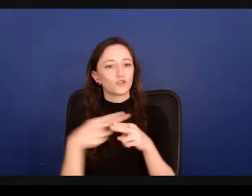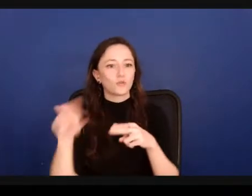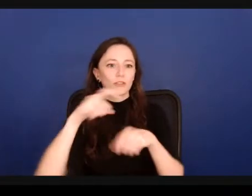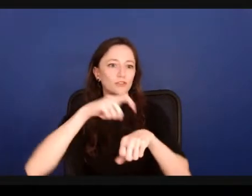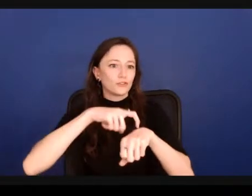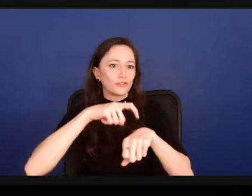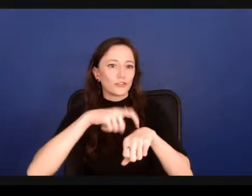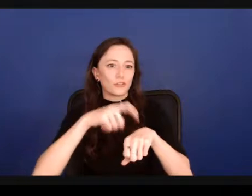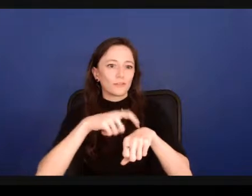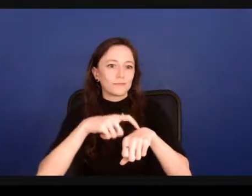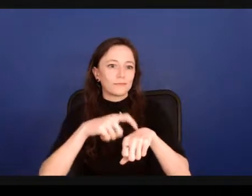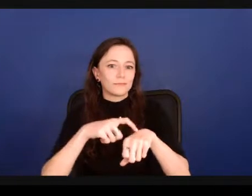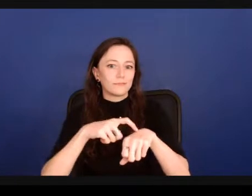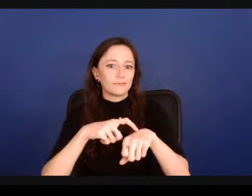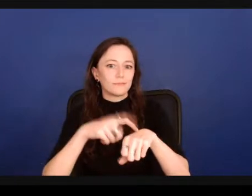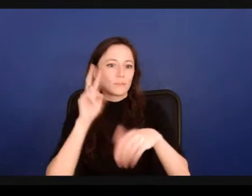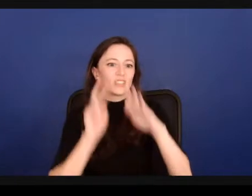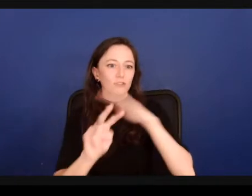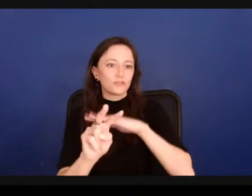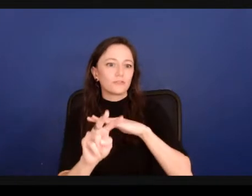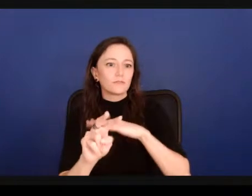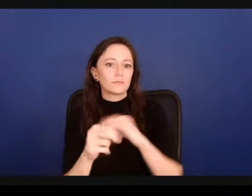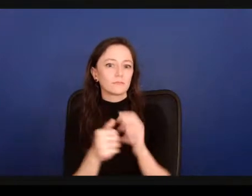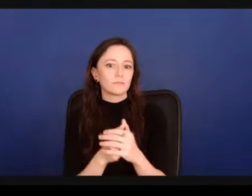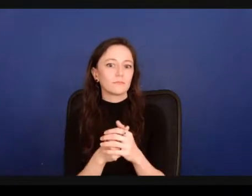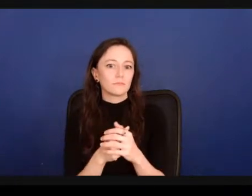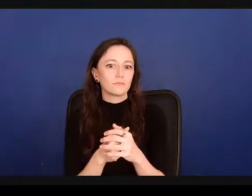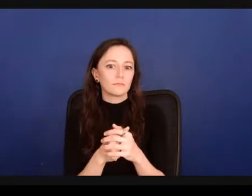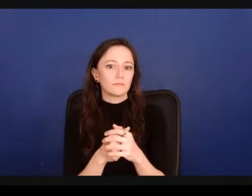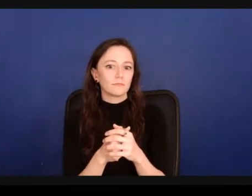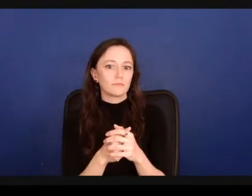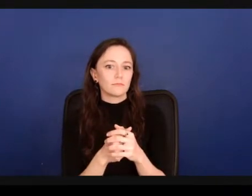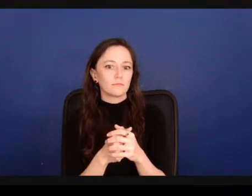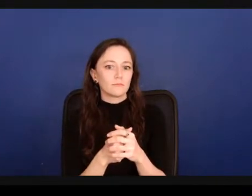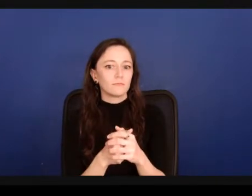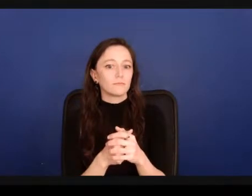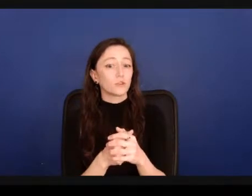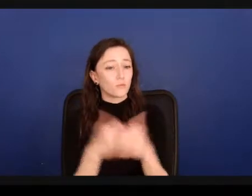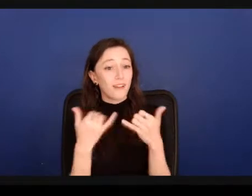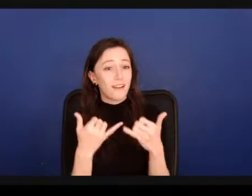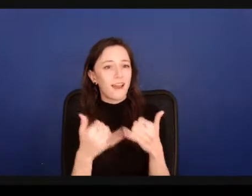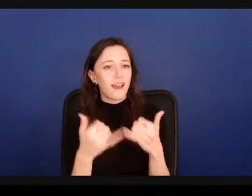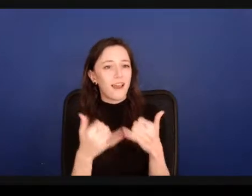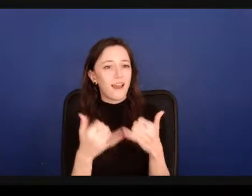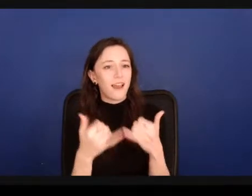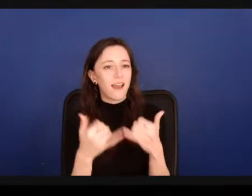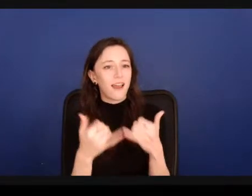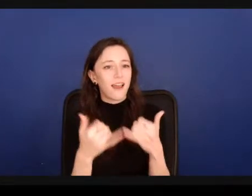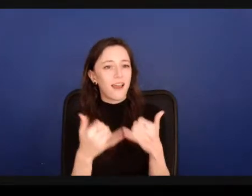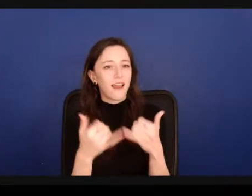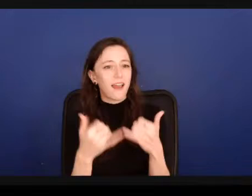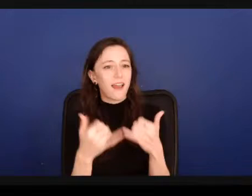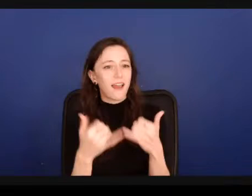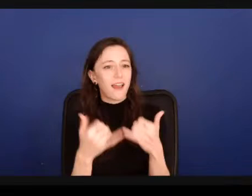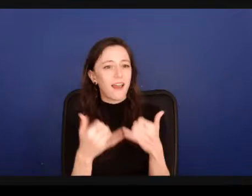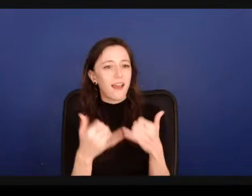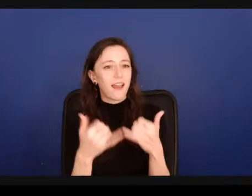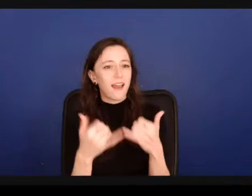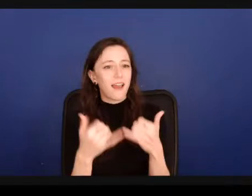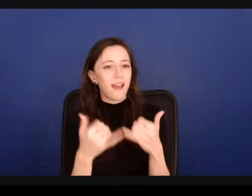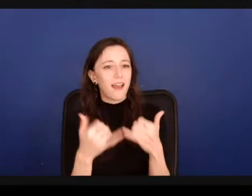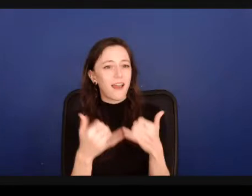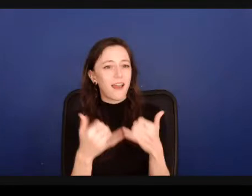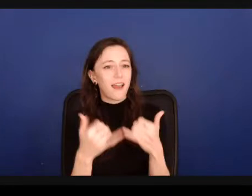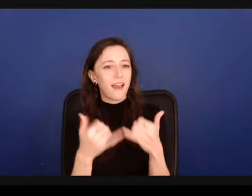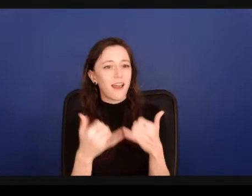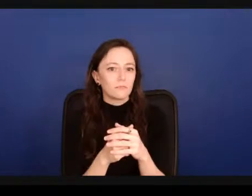prognosis there. Okay, certainly we're watching closely, and we can get more of a hint of that if we look